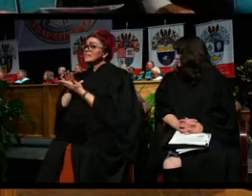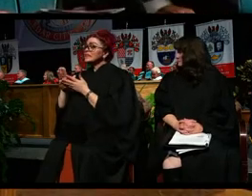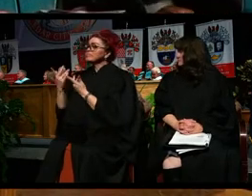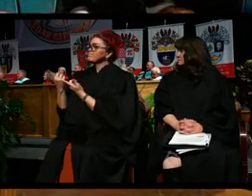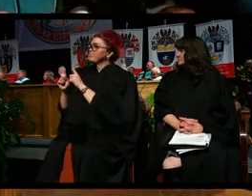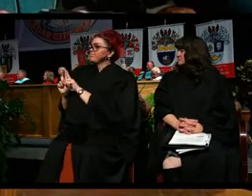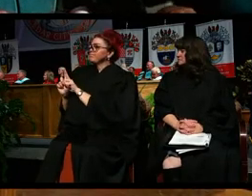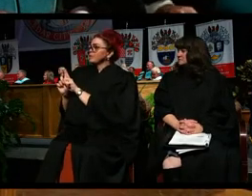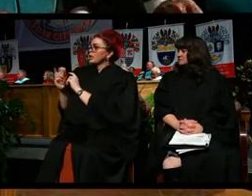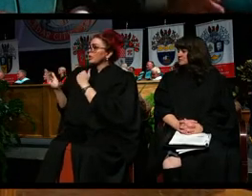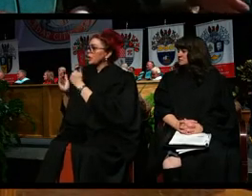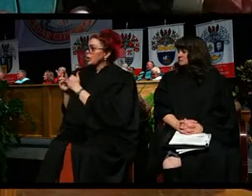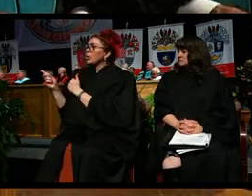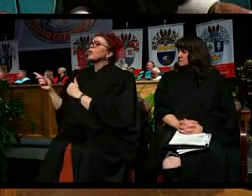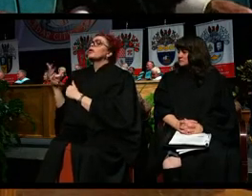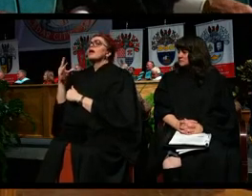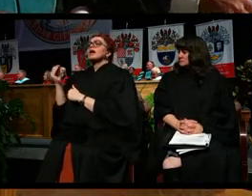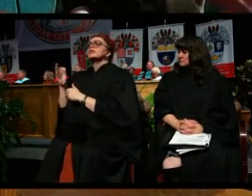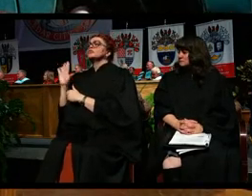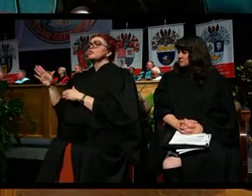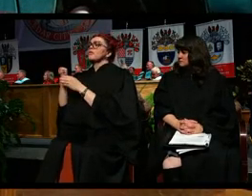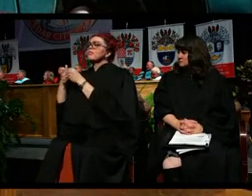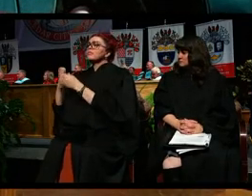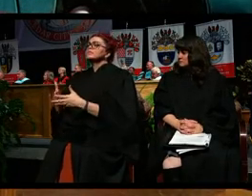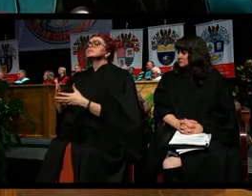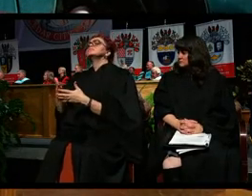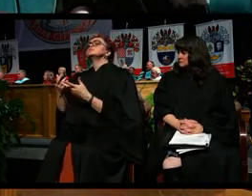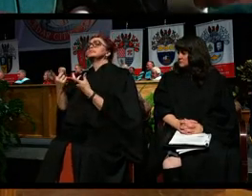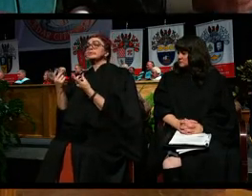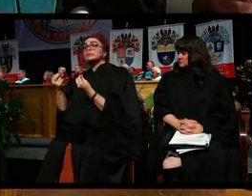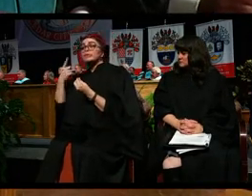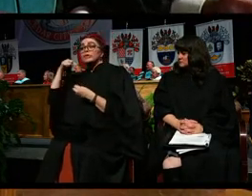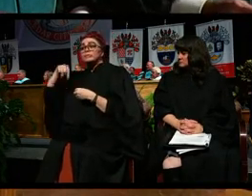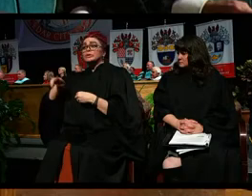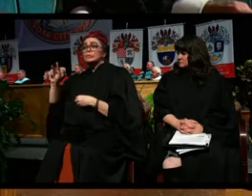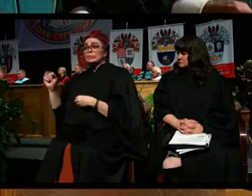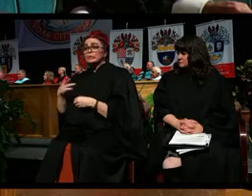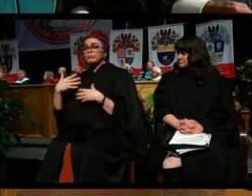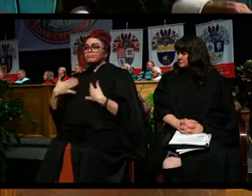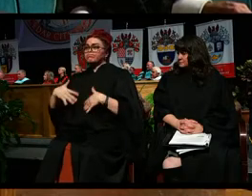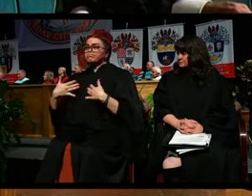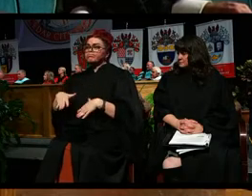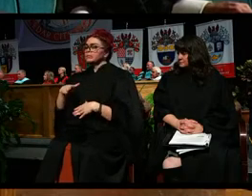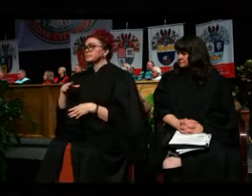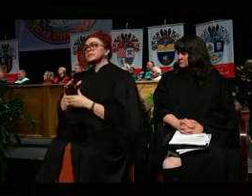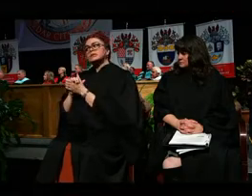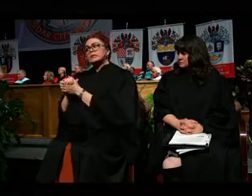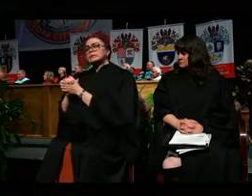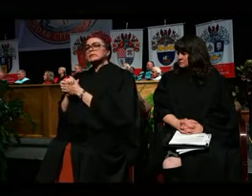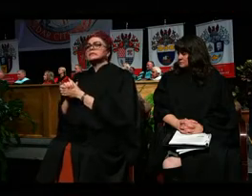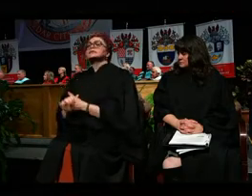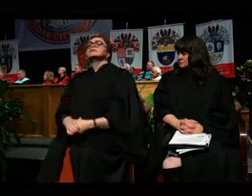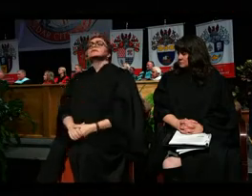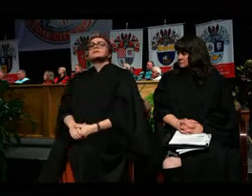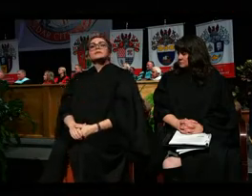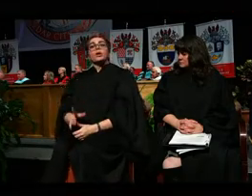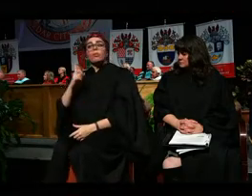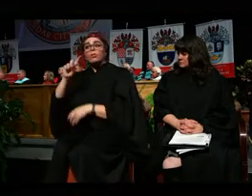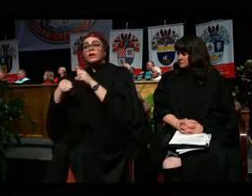leadership and what you do for the state of Utah is just to be heartily congratulated. Thank you. A year ago